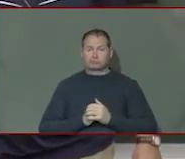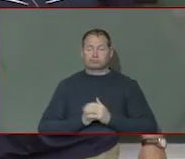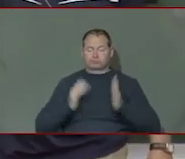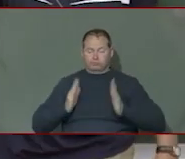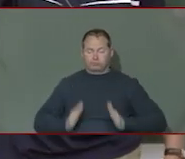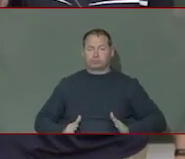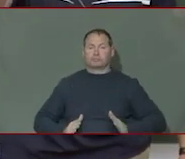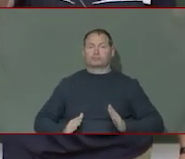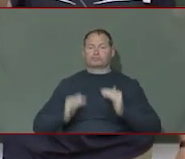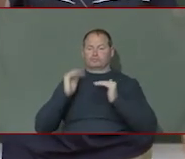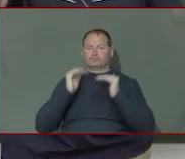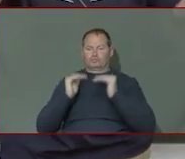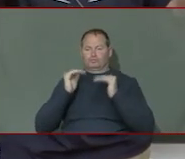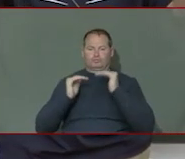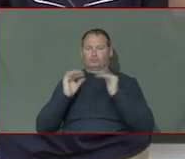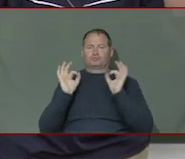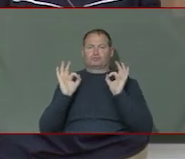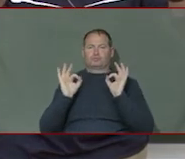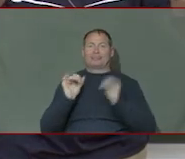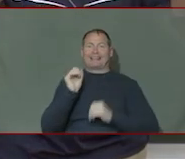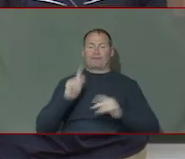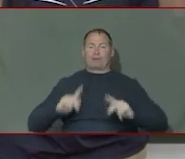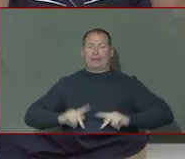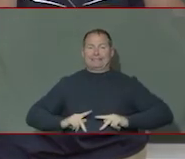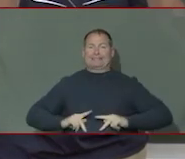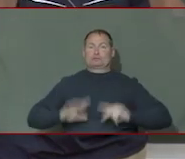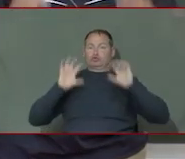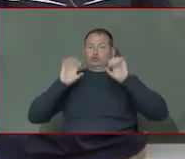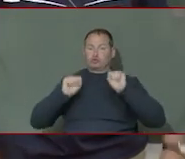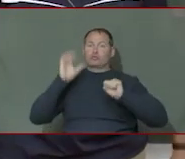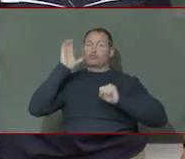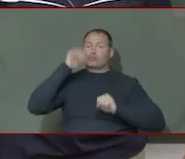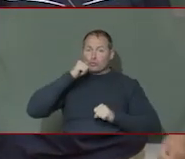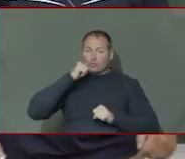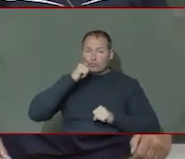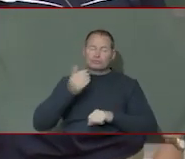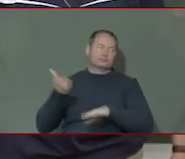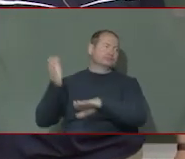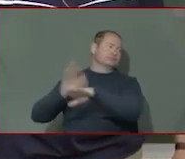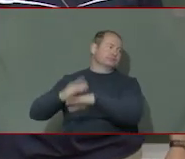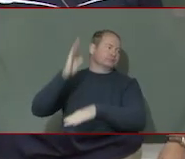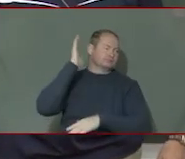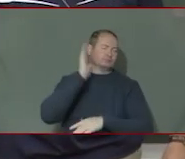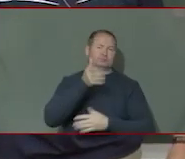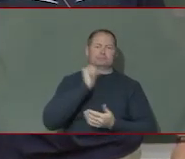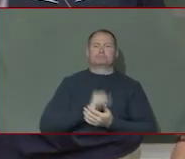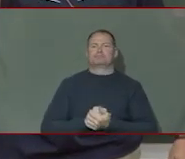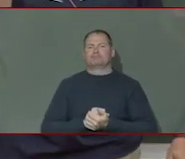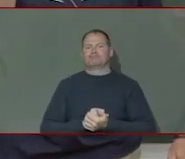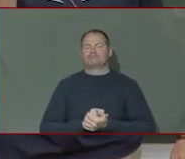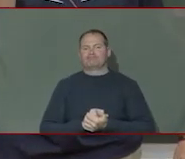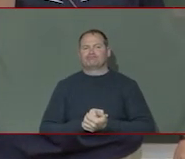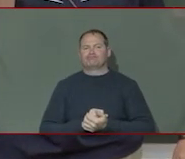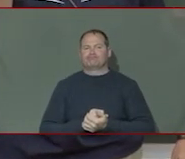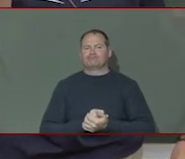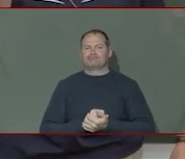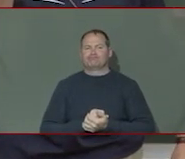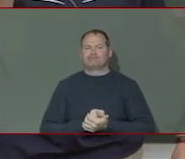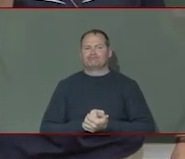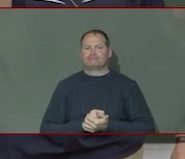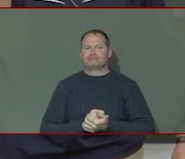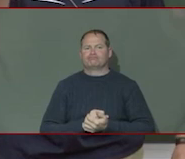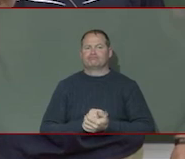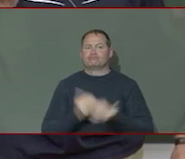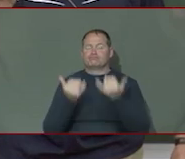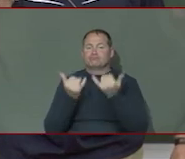control. That's why if your kidneys stop working now, by tomorrow this time, you're dead. So what